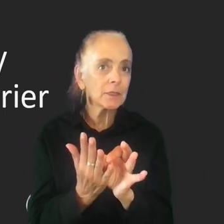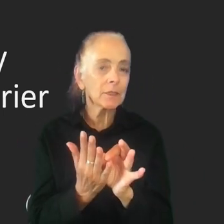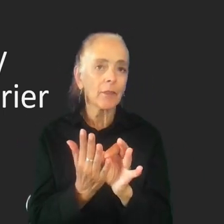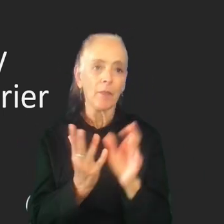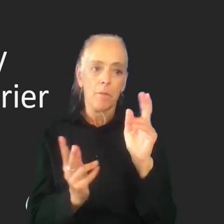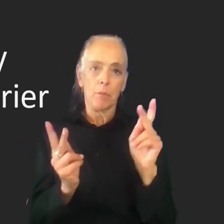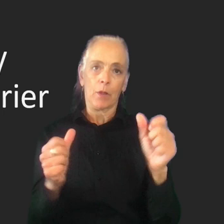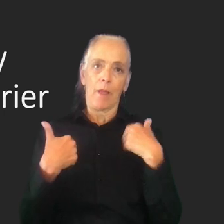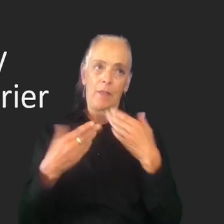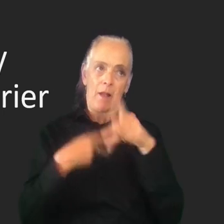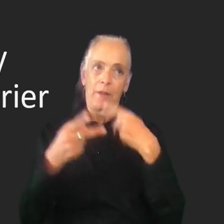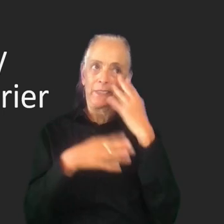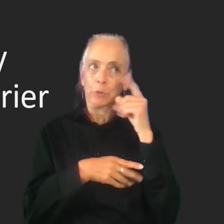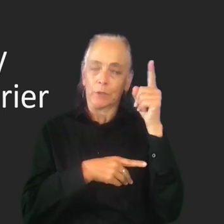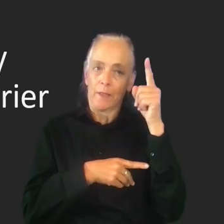intended